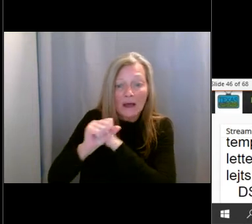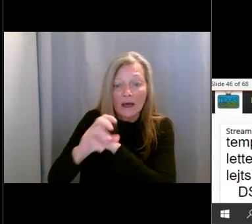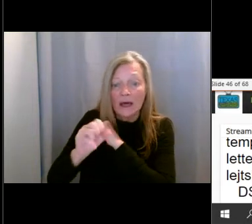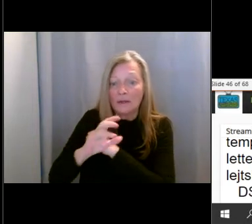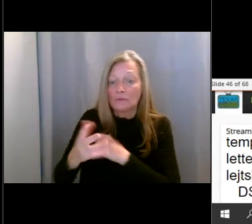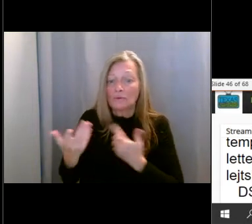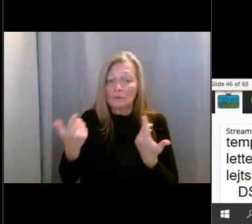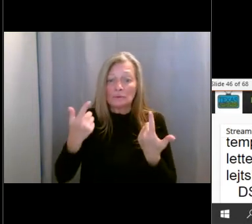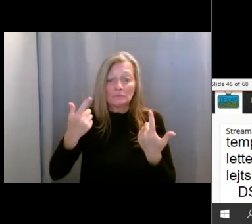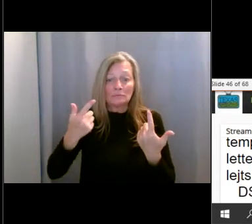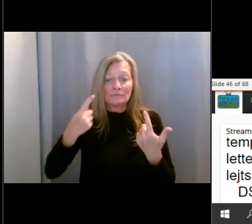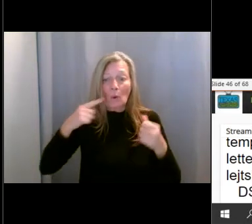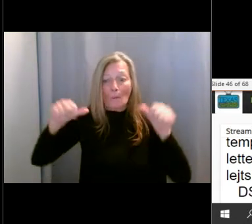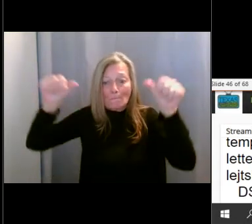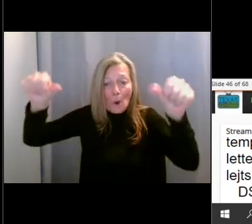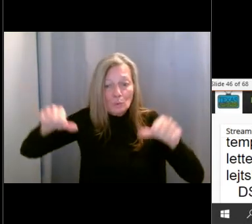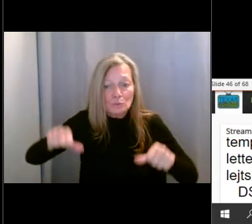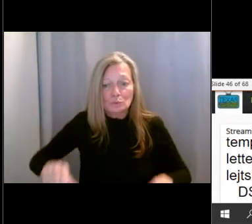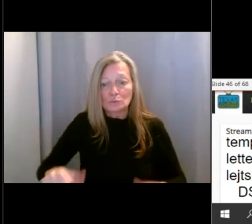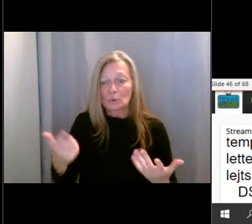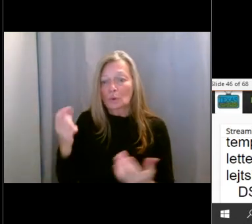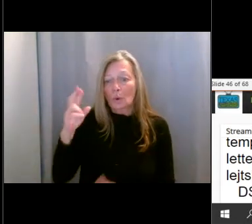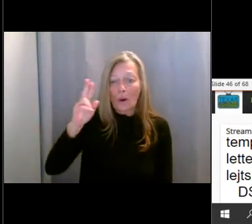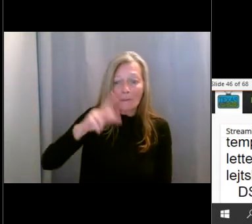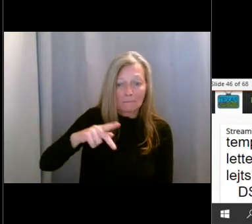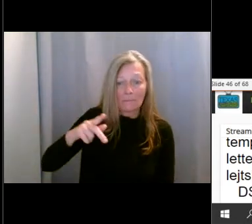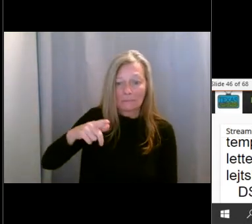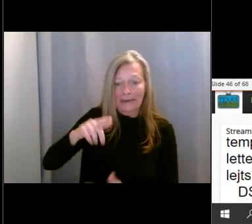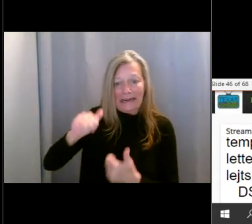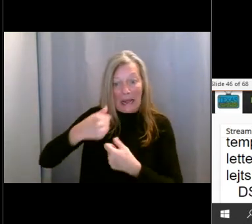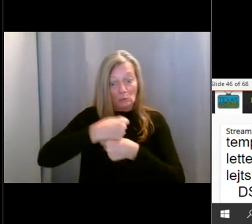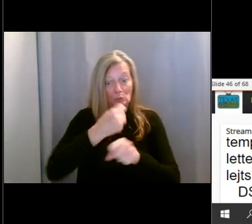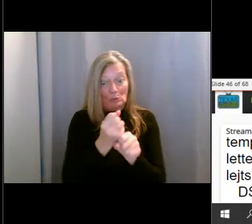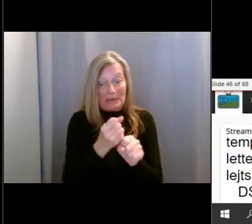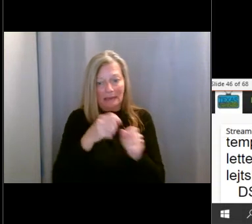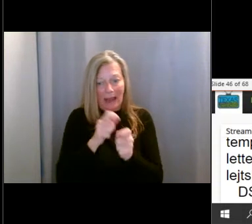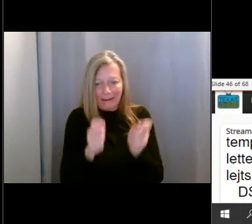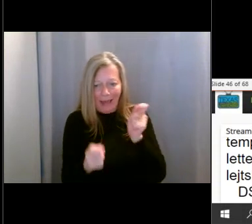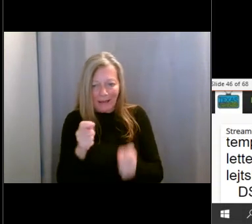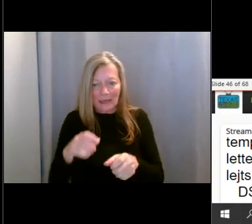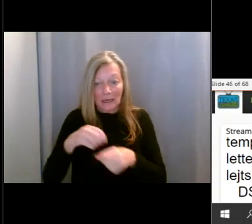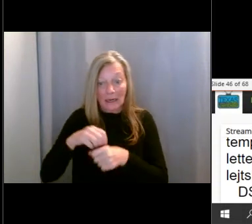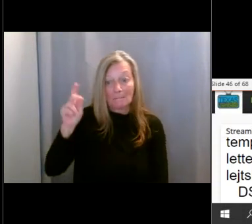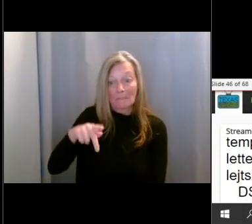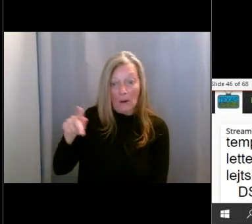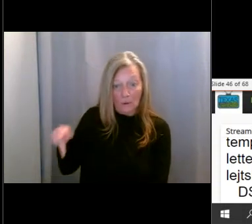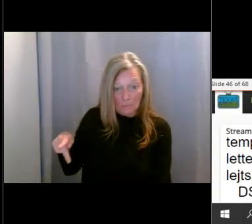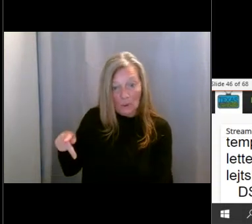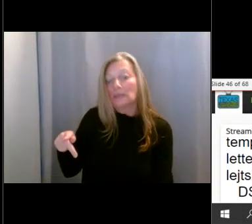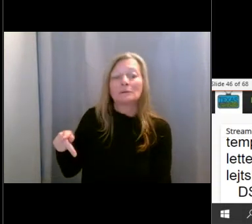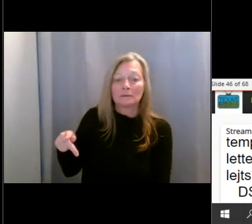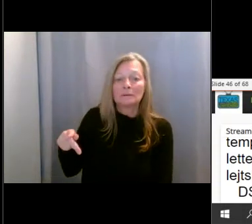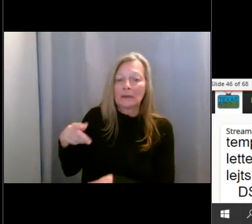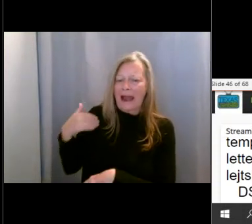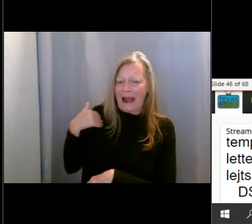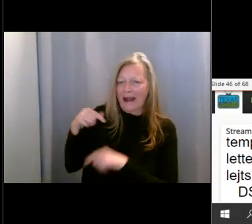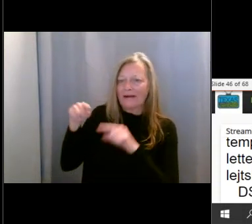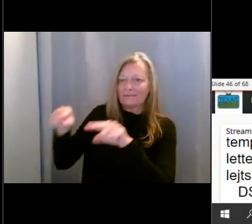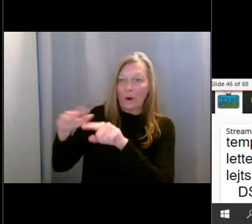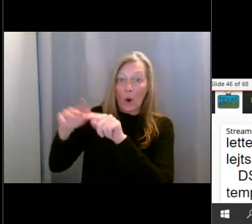in PowerPoint, so that's a program everybody has. They are on our templates page, and we add more templates